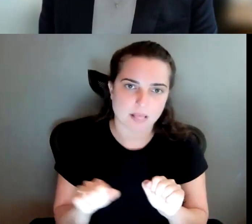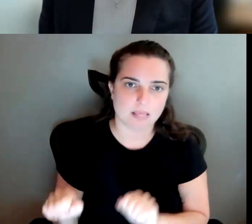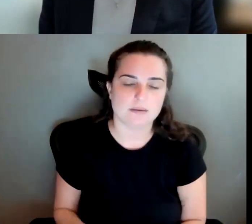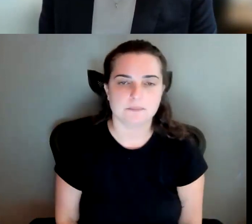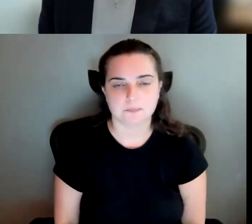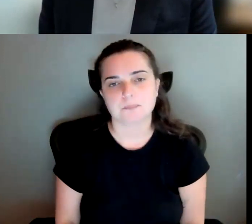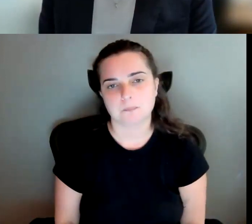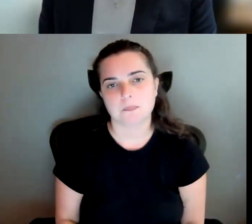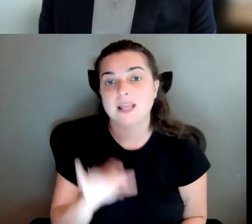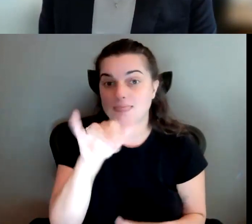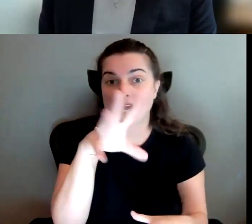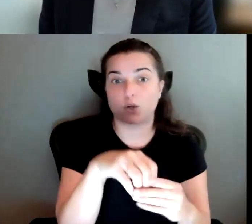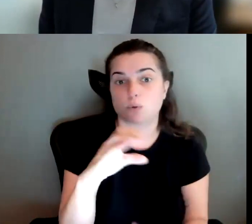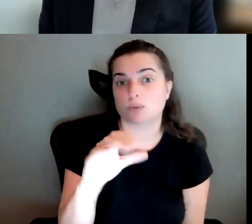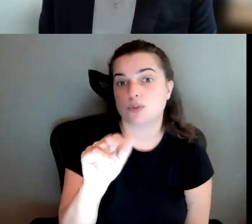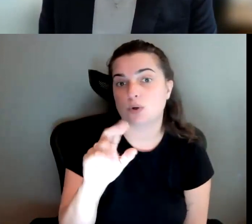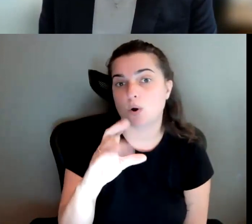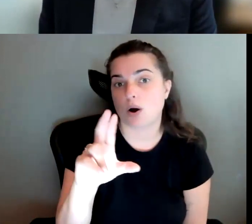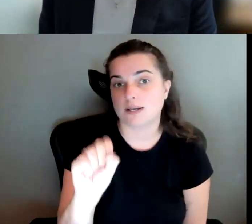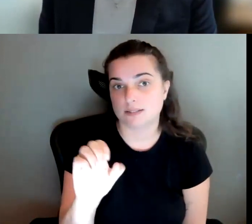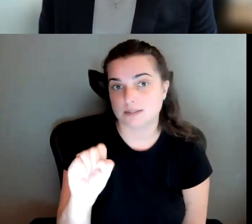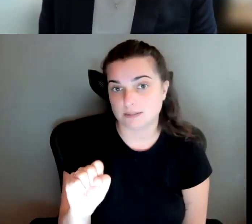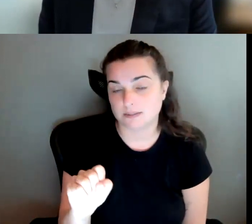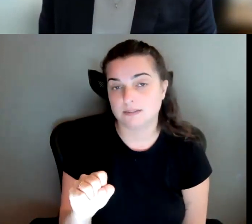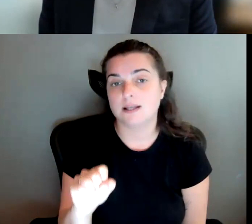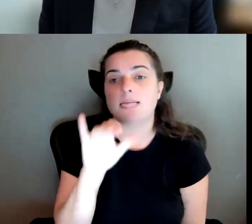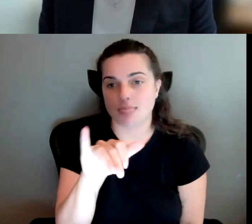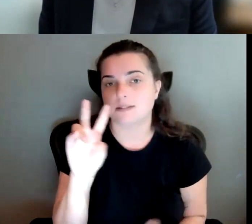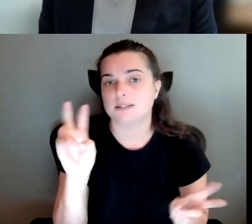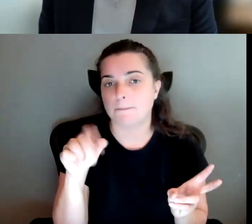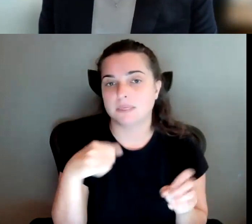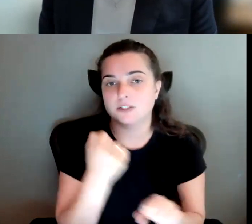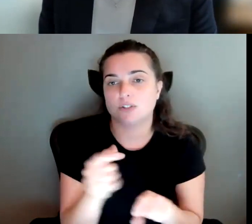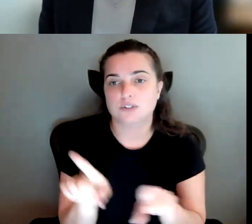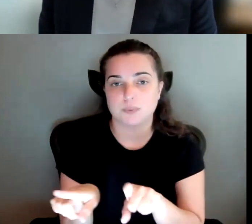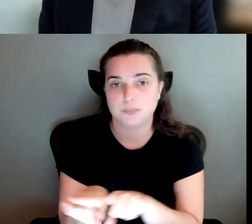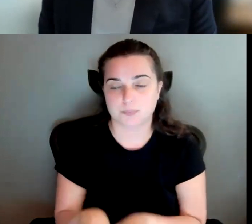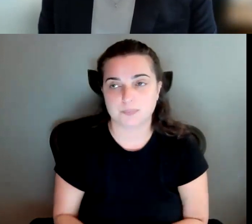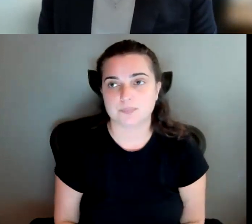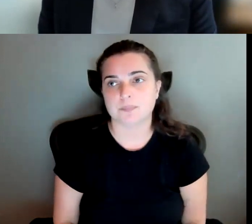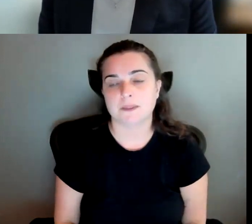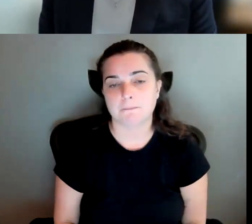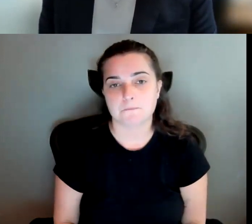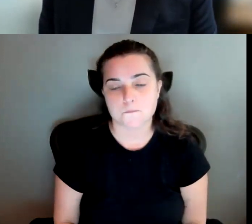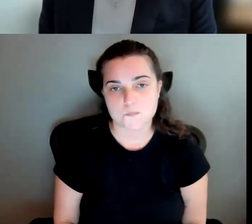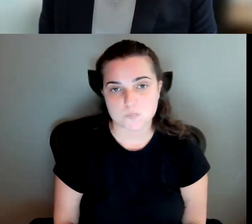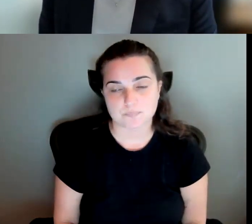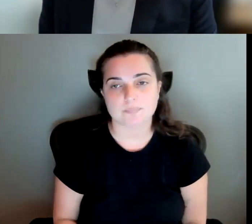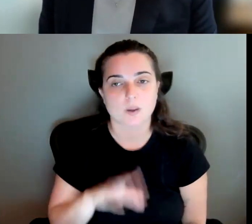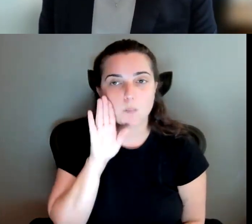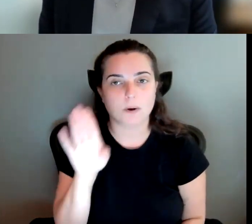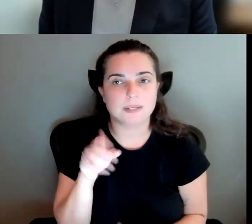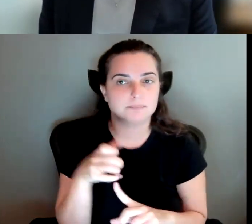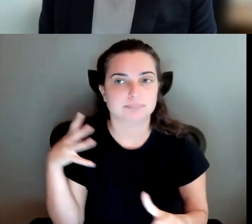and that includes caucuses, which has been a topic this year too, that we're going to be talking a little bit